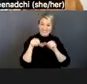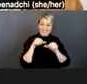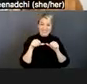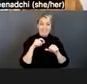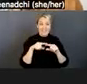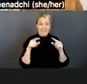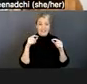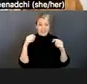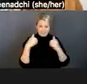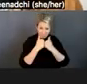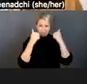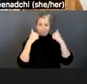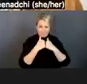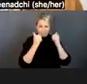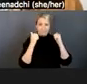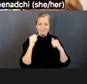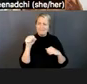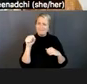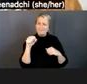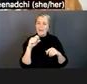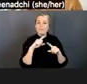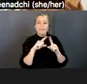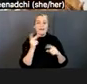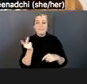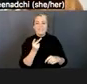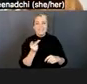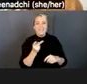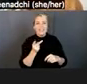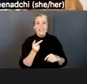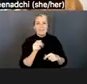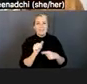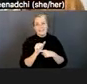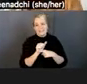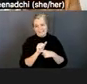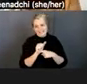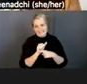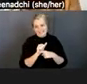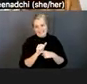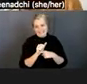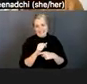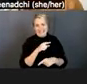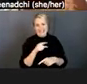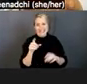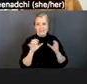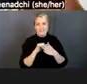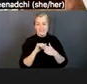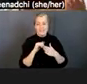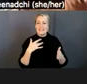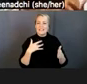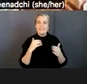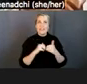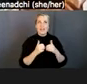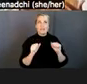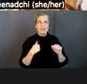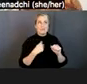are bumping heads. But they're doing it as practice. They're doing it as a sense of how can we